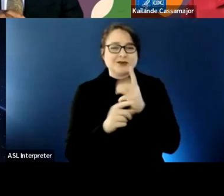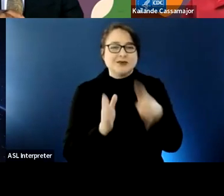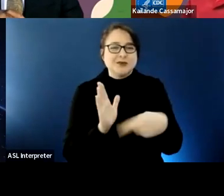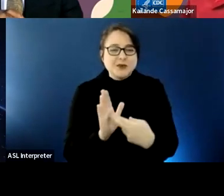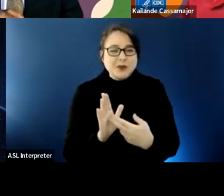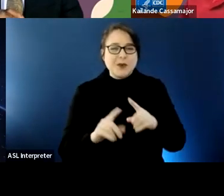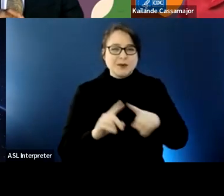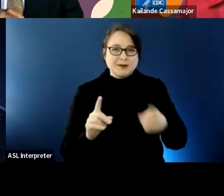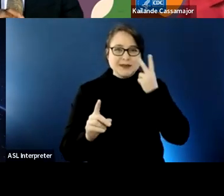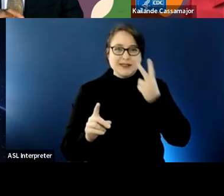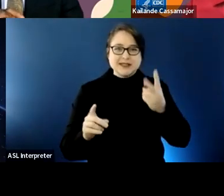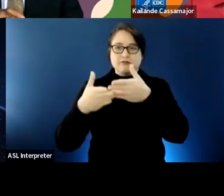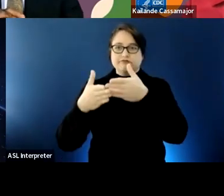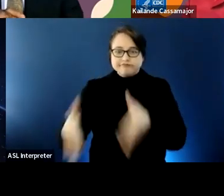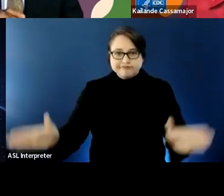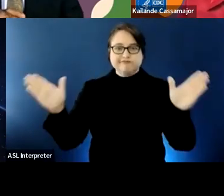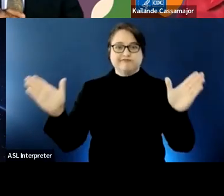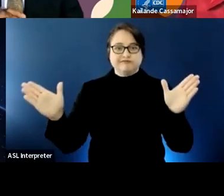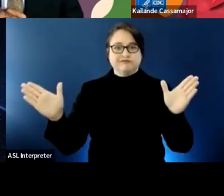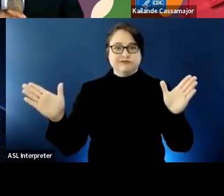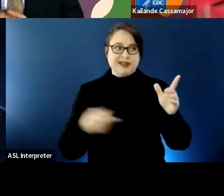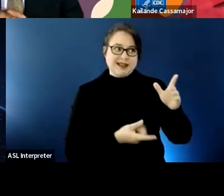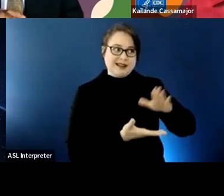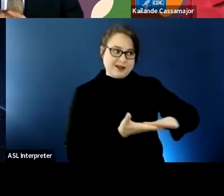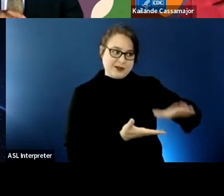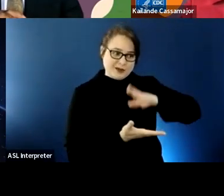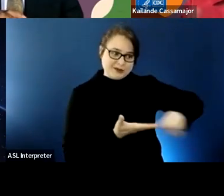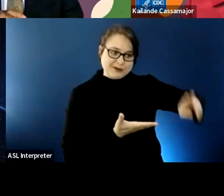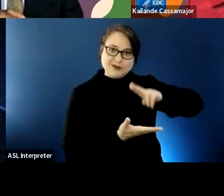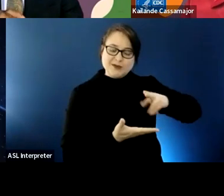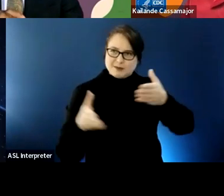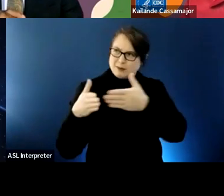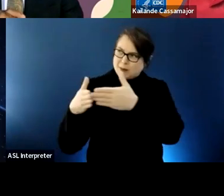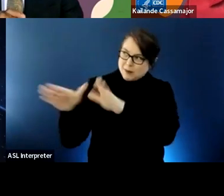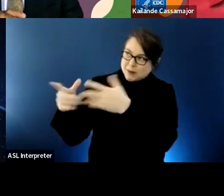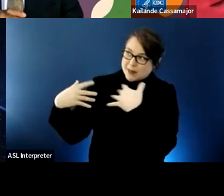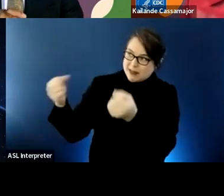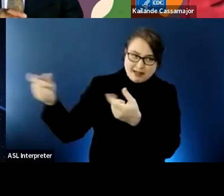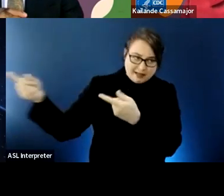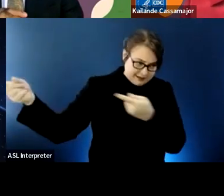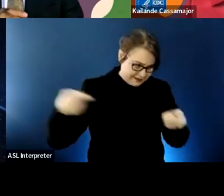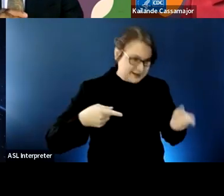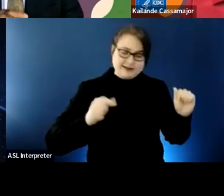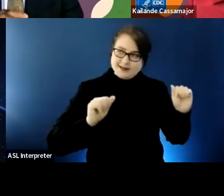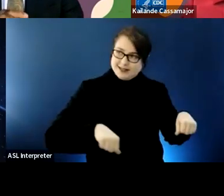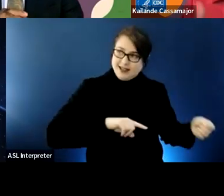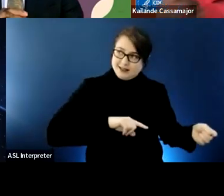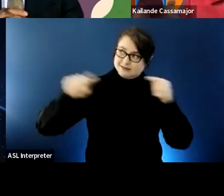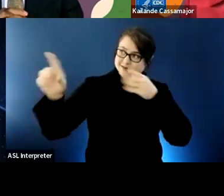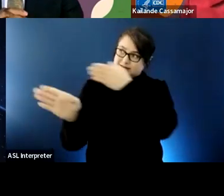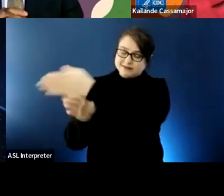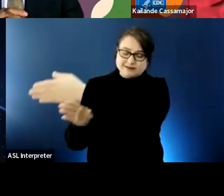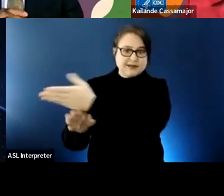the entirety of our institutions as homes and places where public health can be bolstered and our students can really